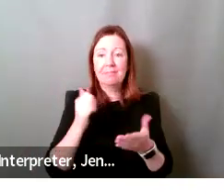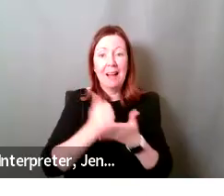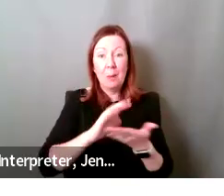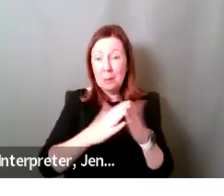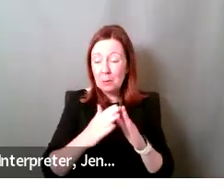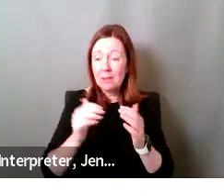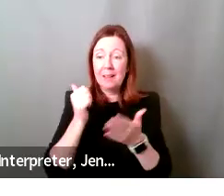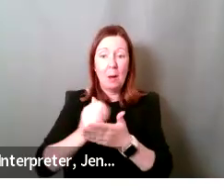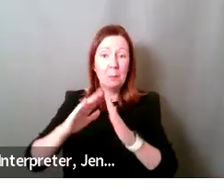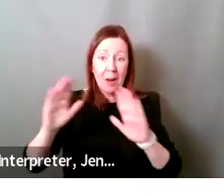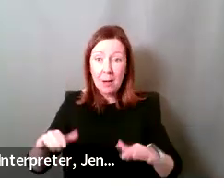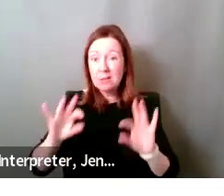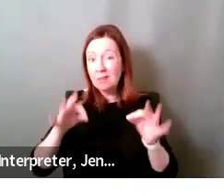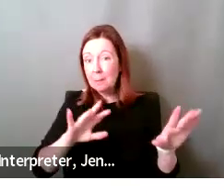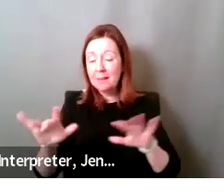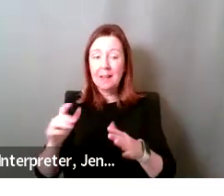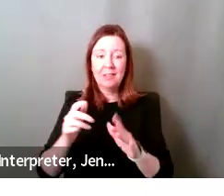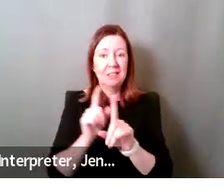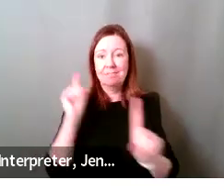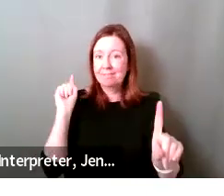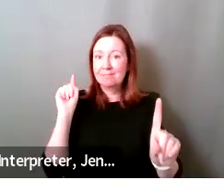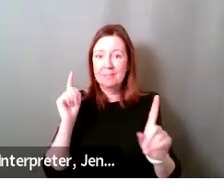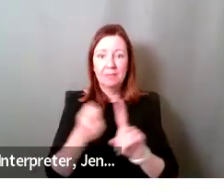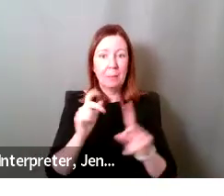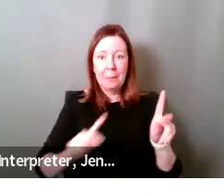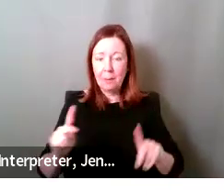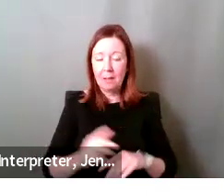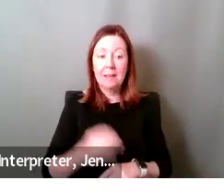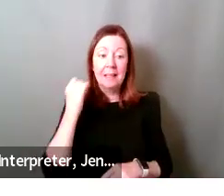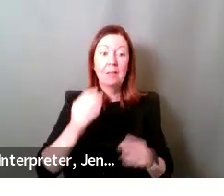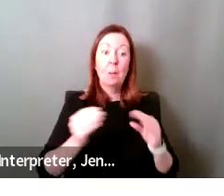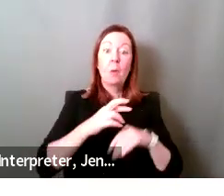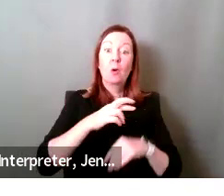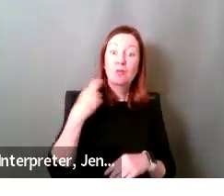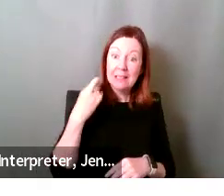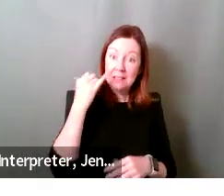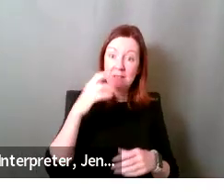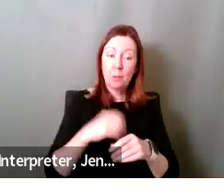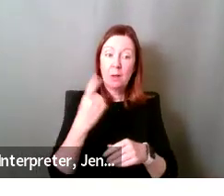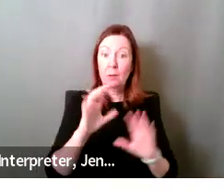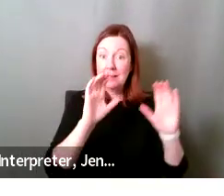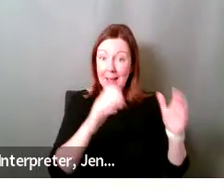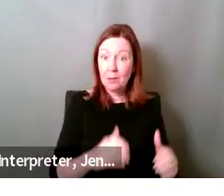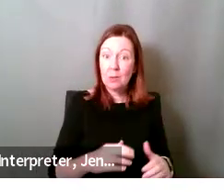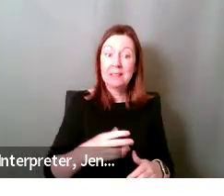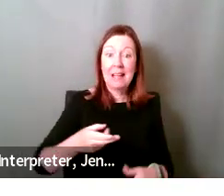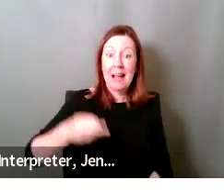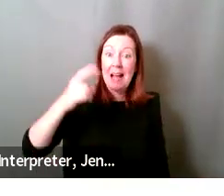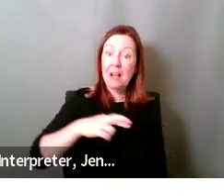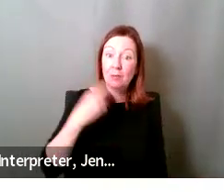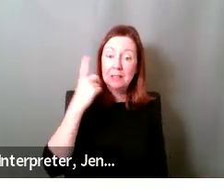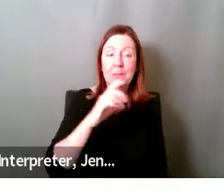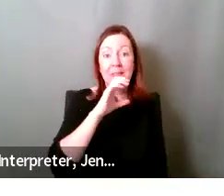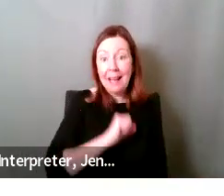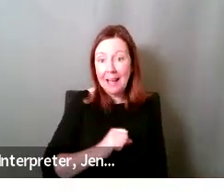and household, and just stay away from everyone. If you're at higher risk, so if you fall into one of those categories because of